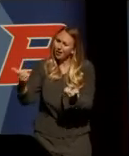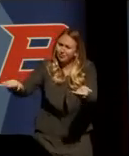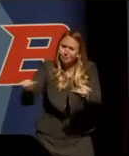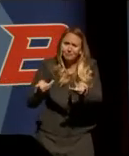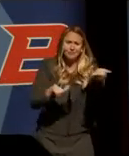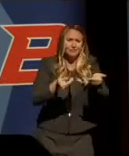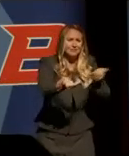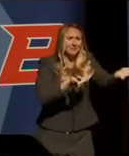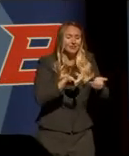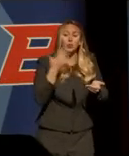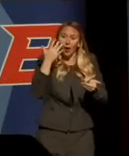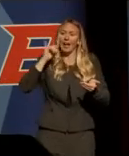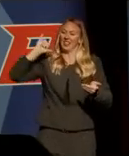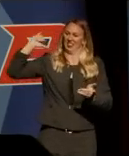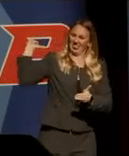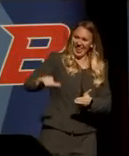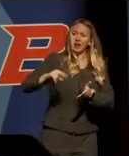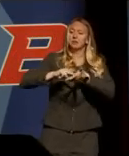education.